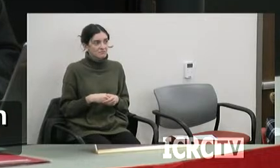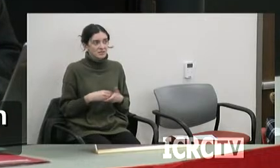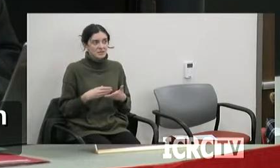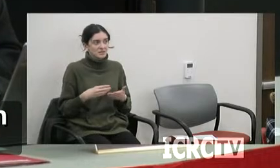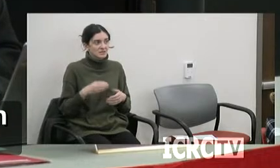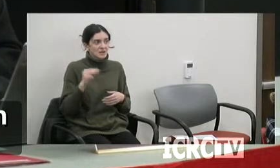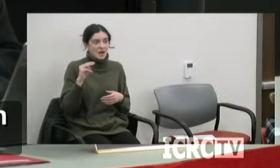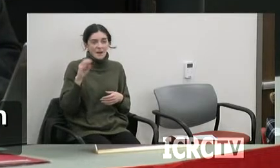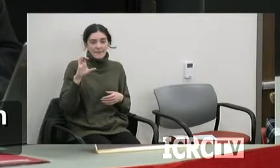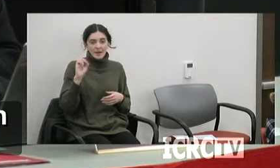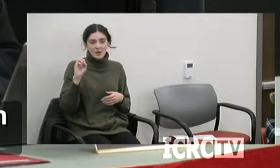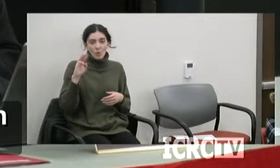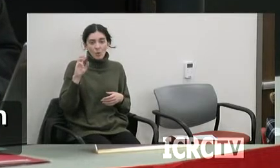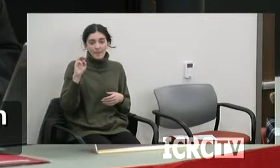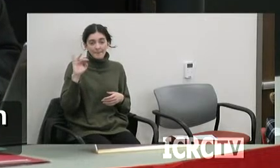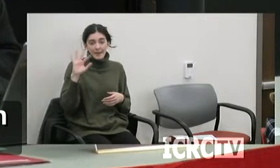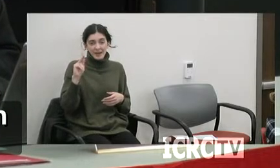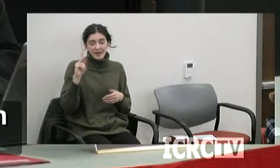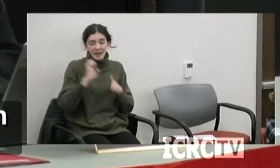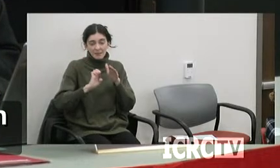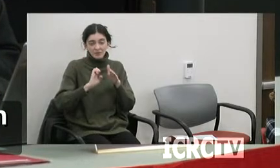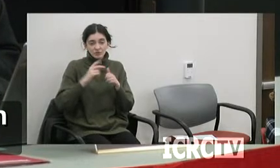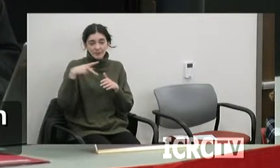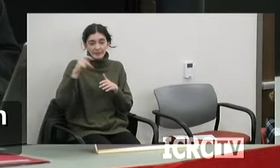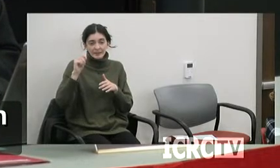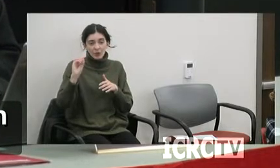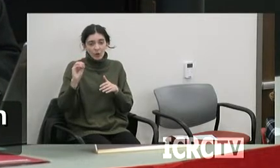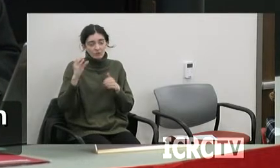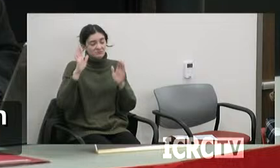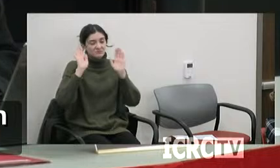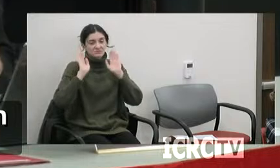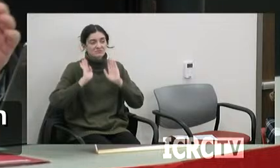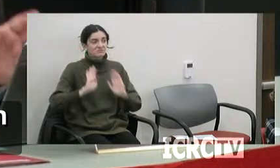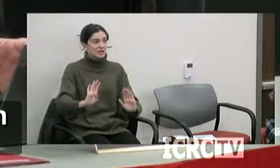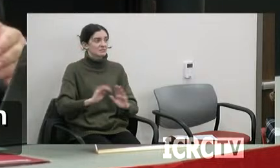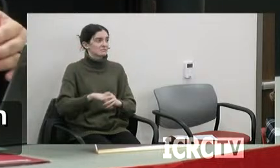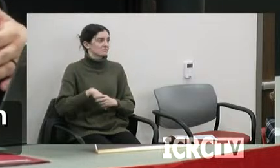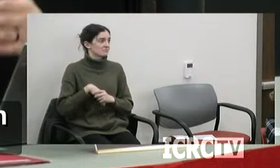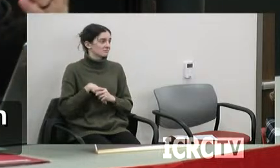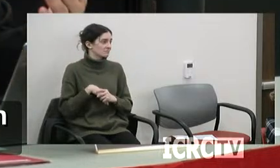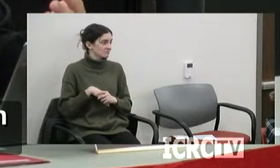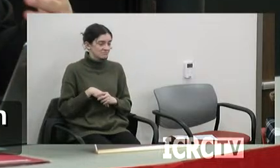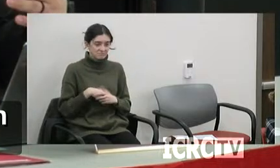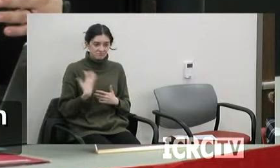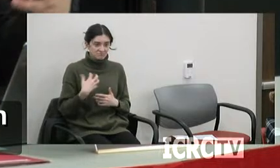PTO going above and beyond for the sunshades. And I do want to